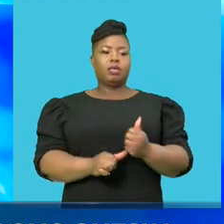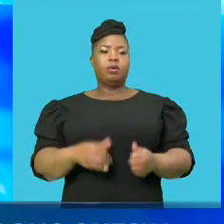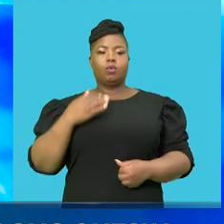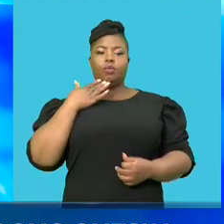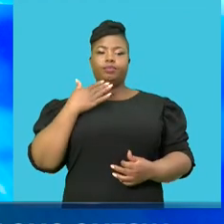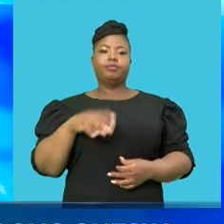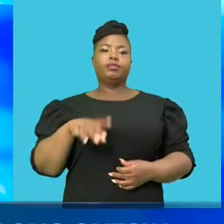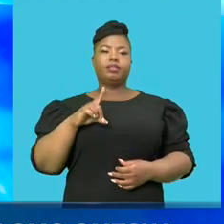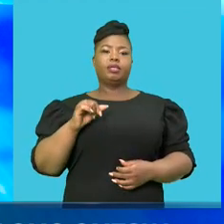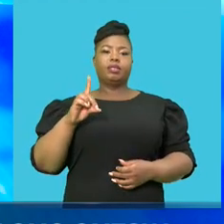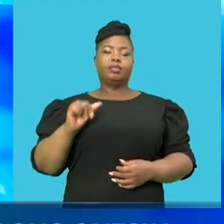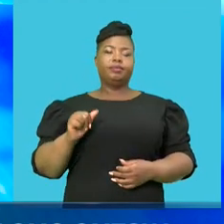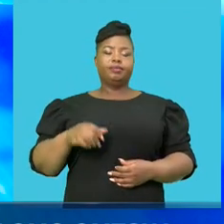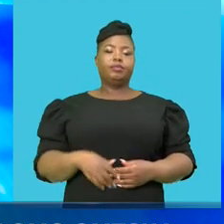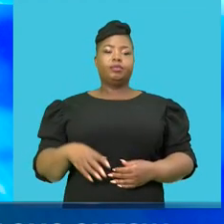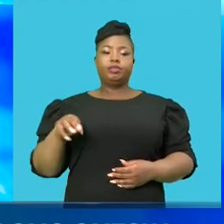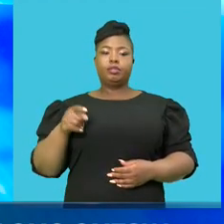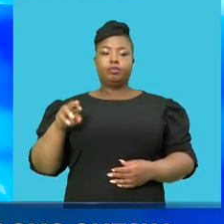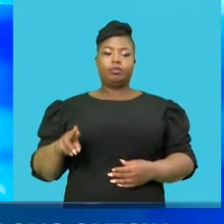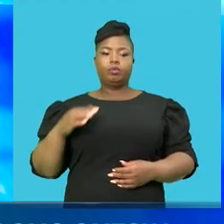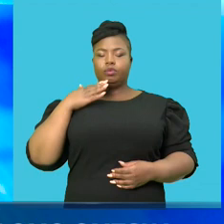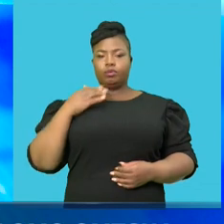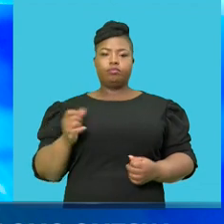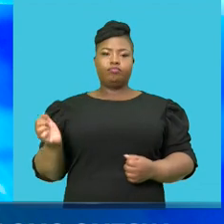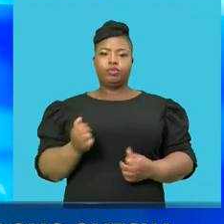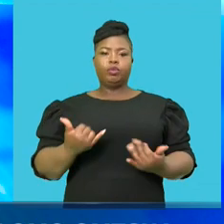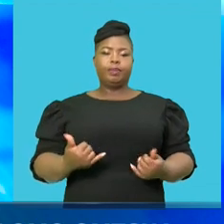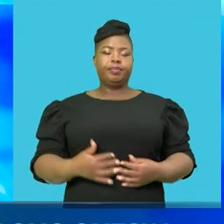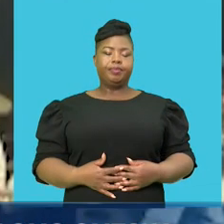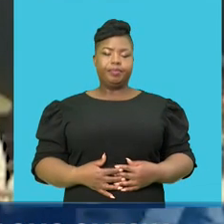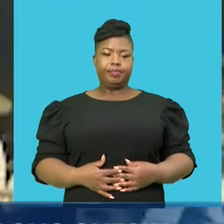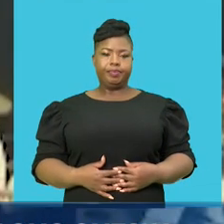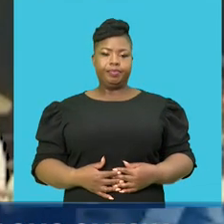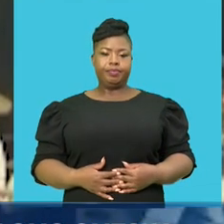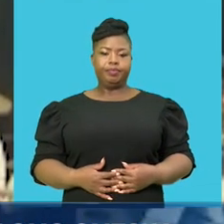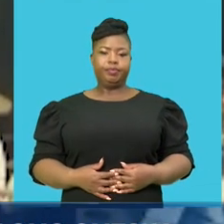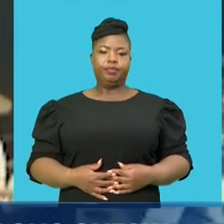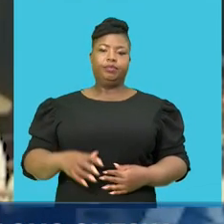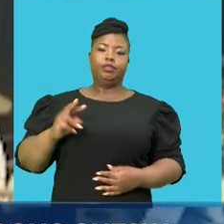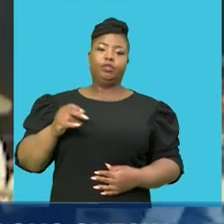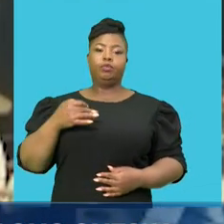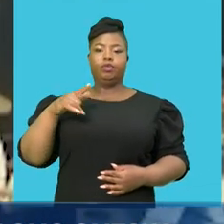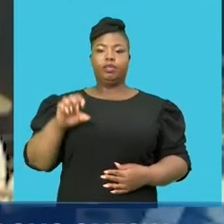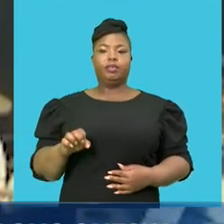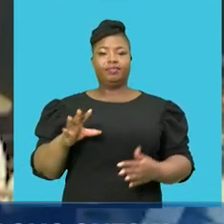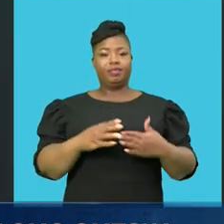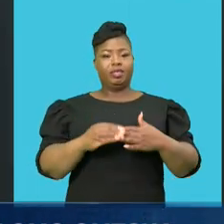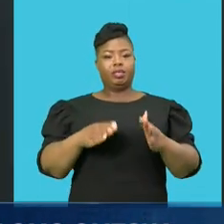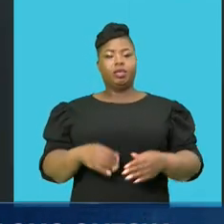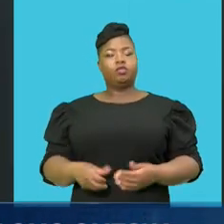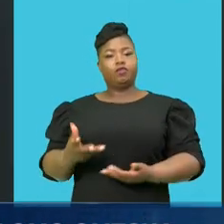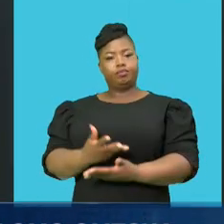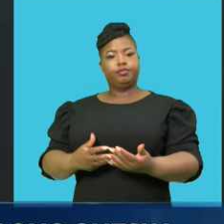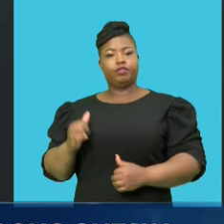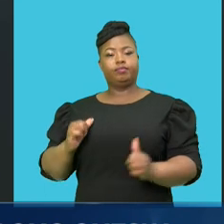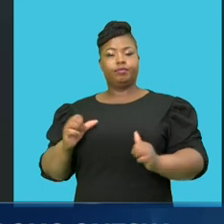lopo nyula utata murero. Unobu lem wanyulwe nge njigalanga na mtlanche. Unobu lem teembo wungu mholiwe kukasi